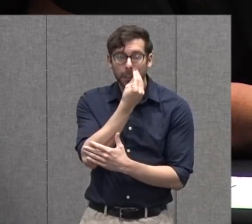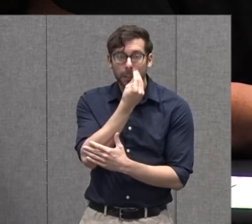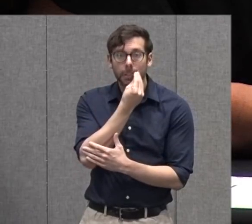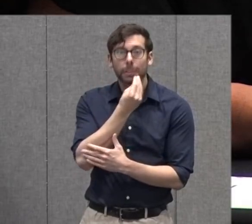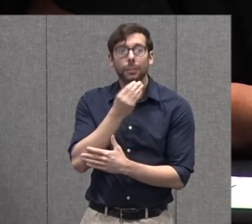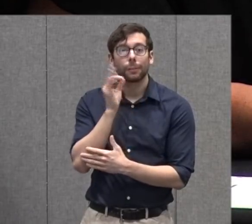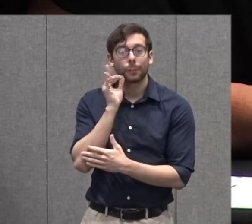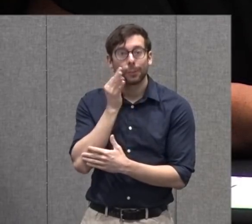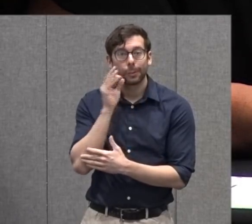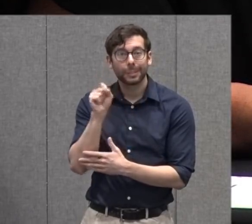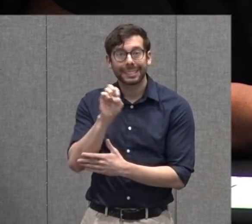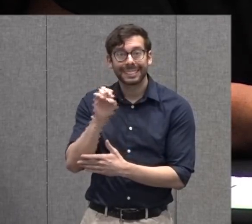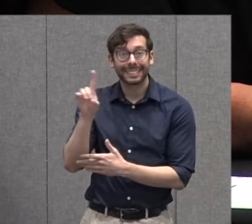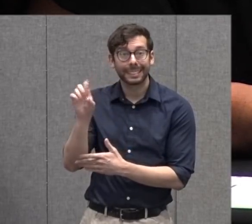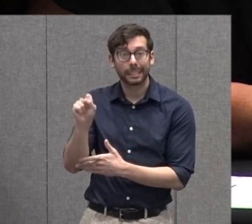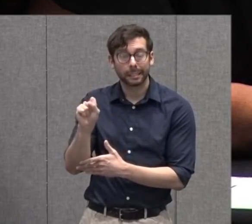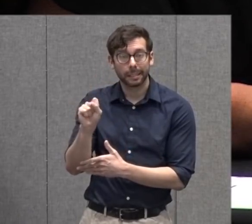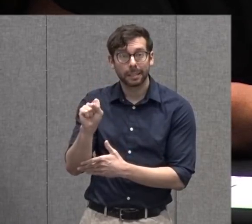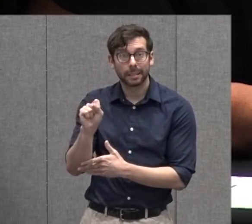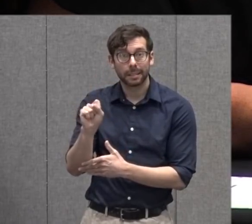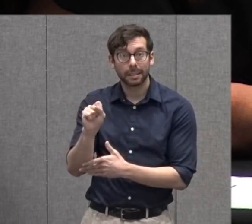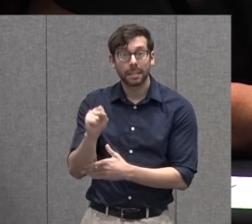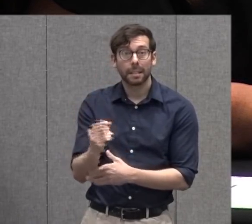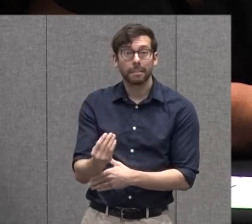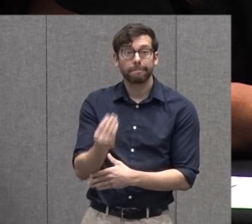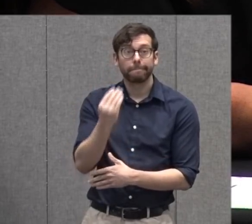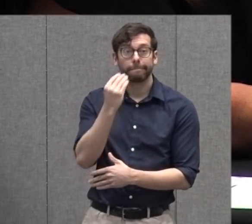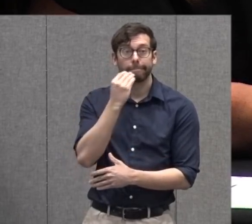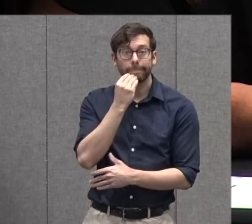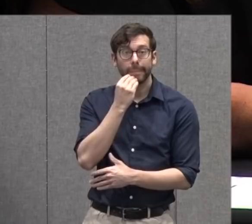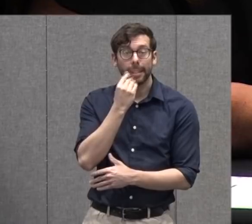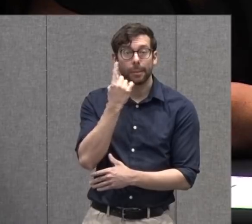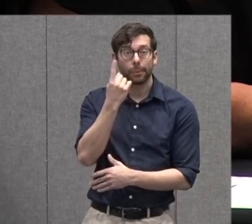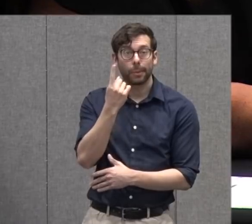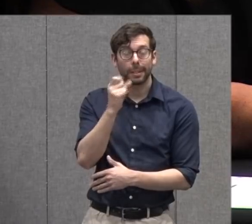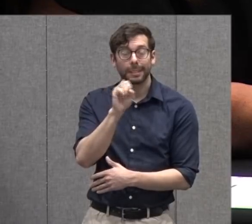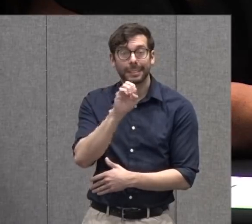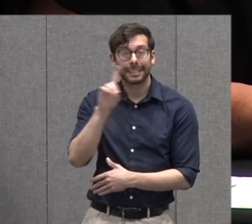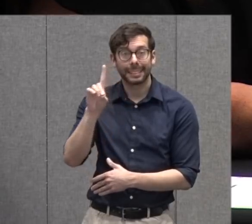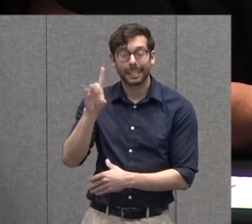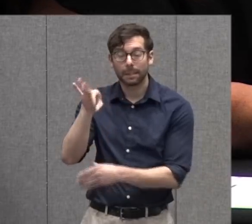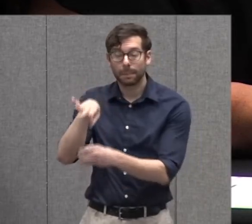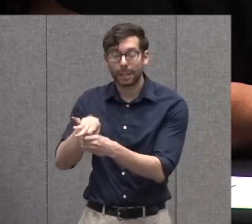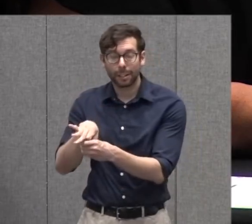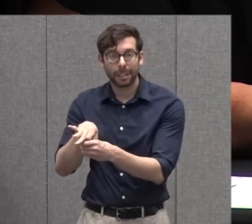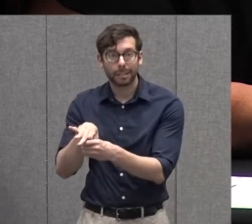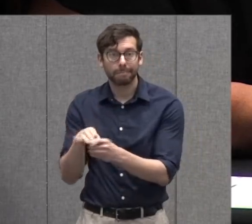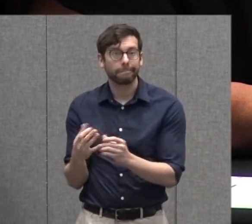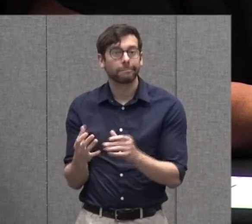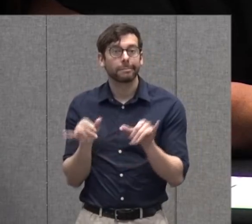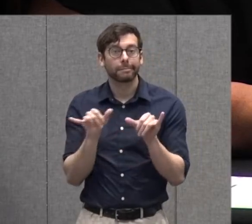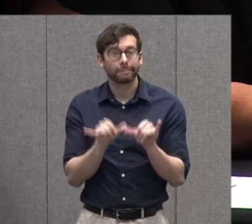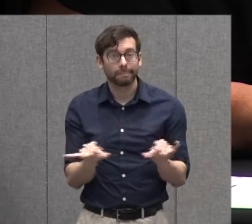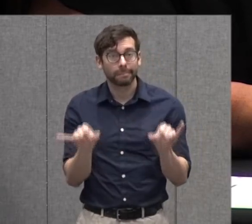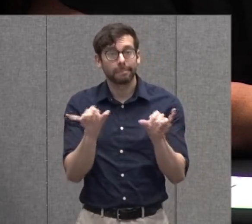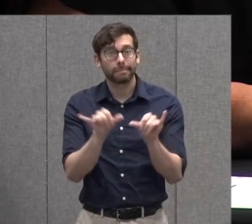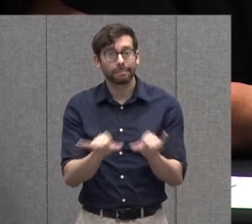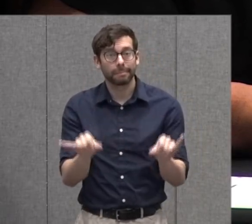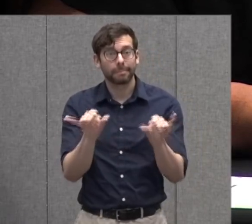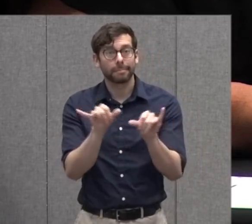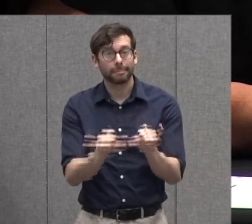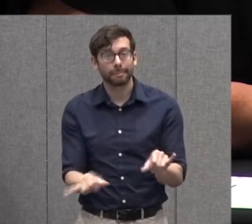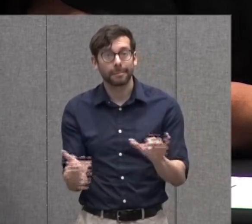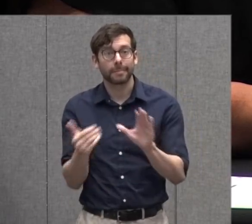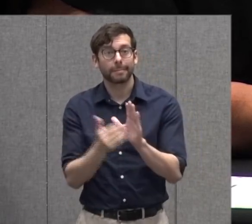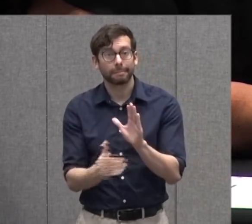1 and buried 1 in the ground. And the next year after that, again it happened, and again after that.